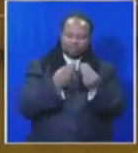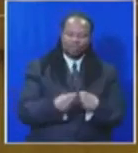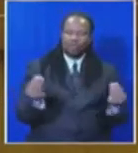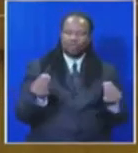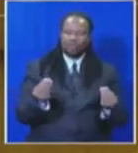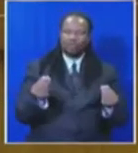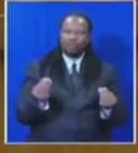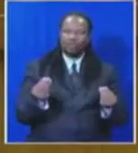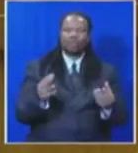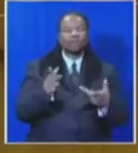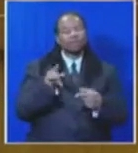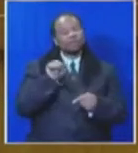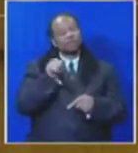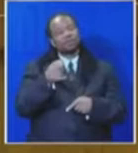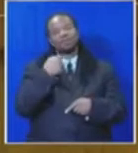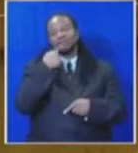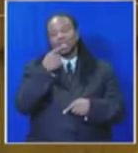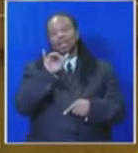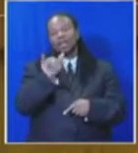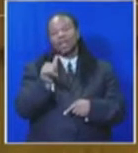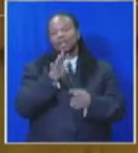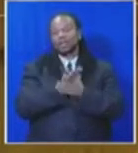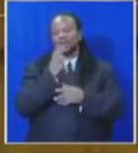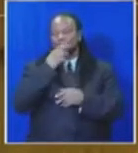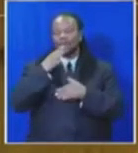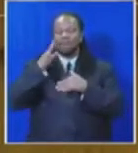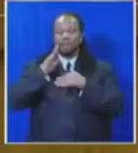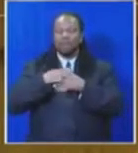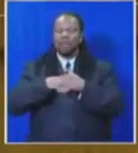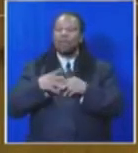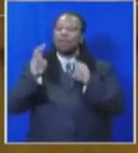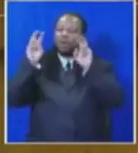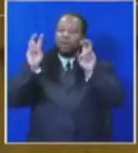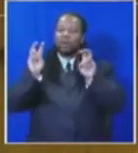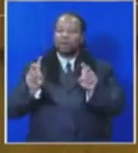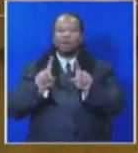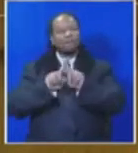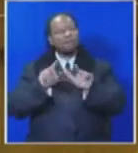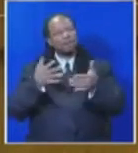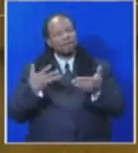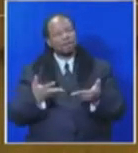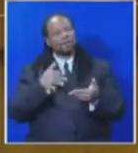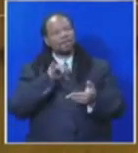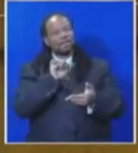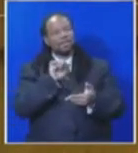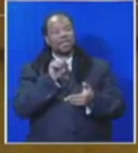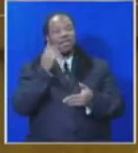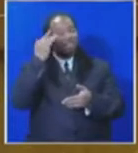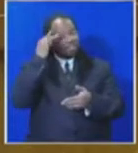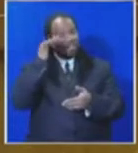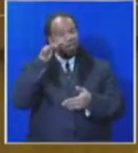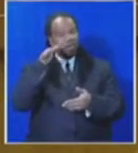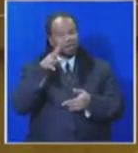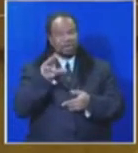of management, saying that the demand for electricity has never really exceeded installed capacity, and that the amount theoretically available,